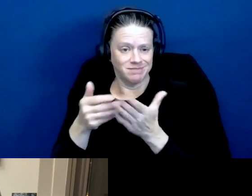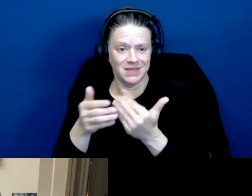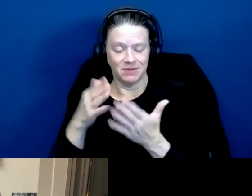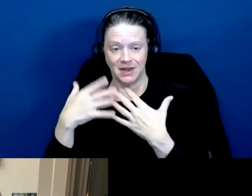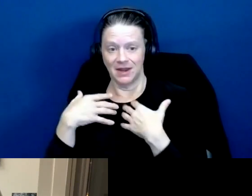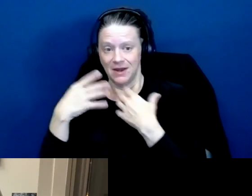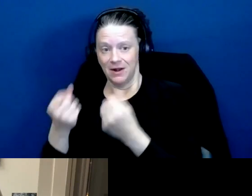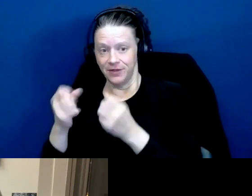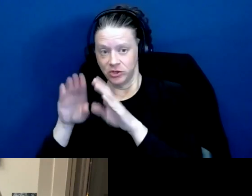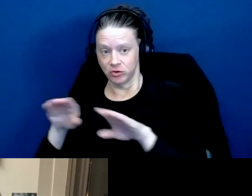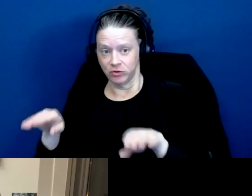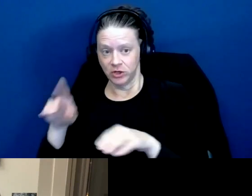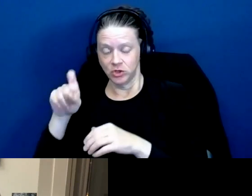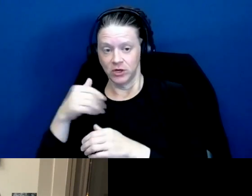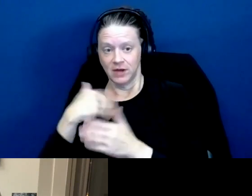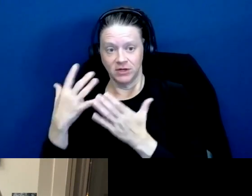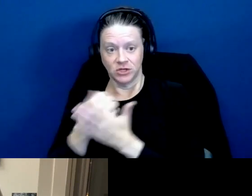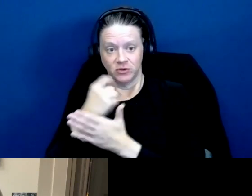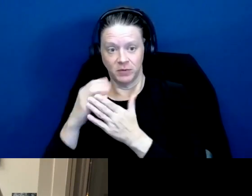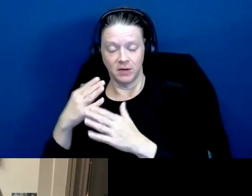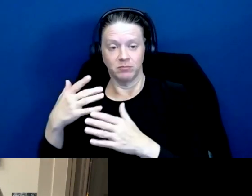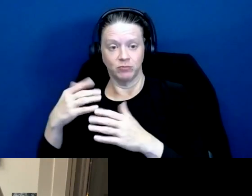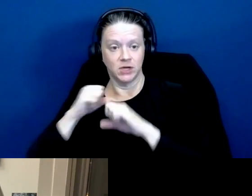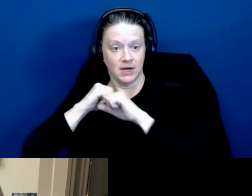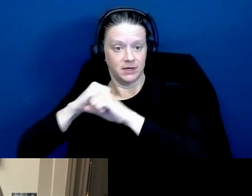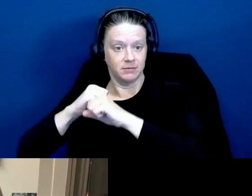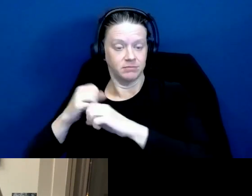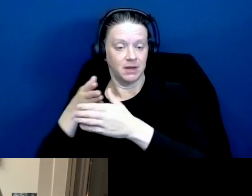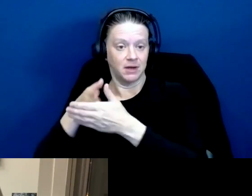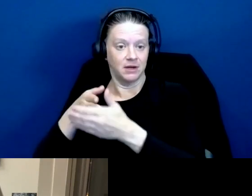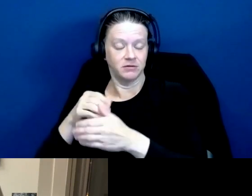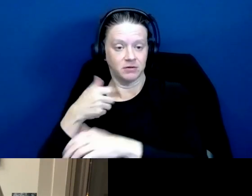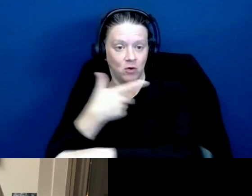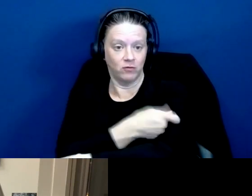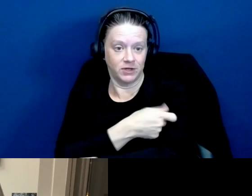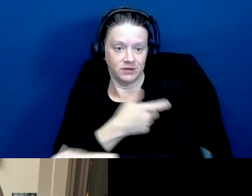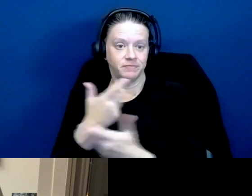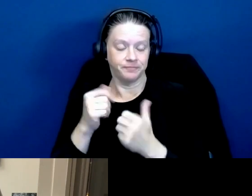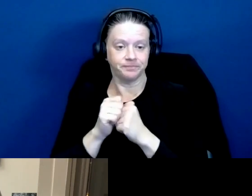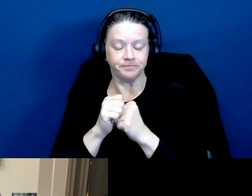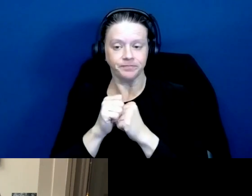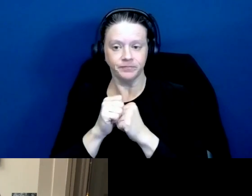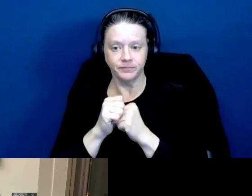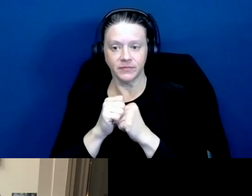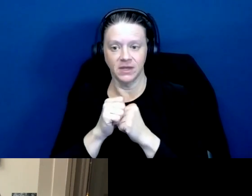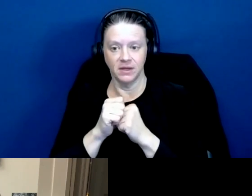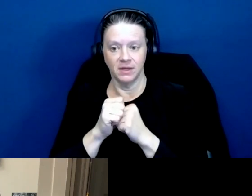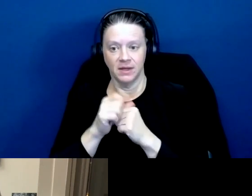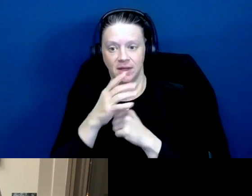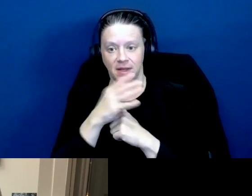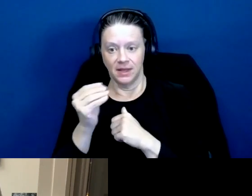should have a chance to get protected against COVID. So and then as far as different side effects,